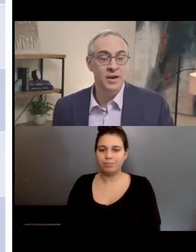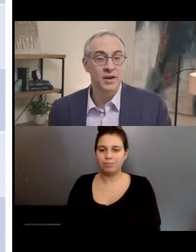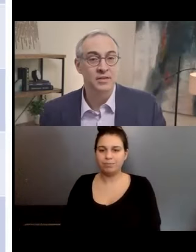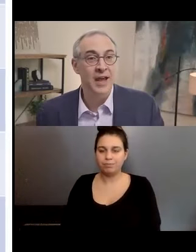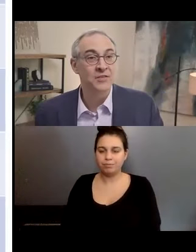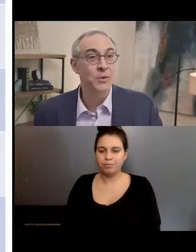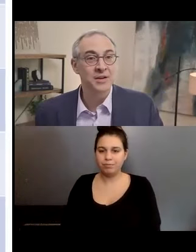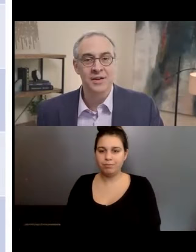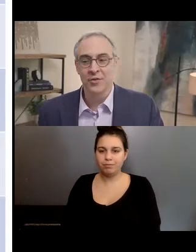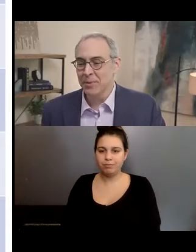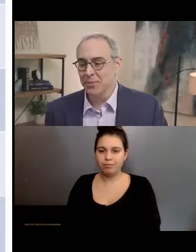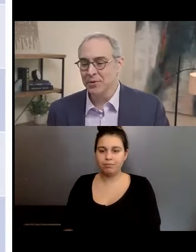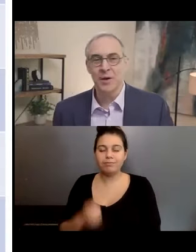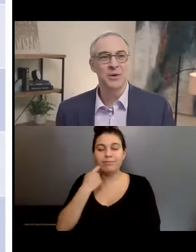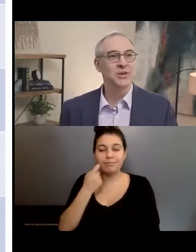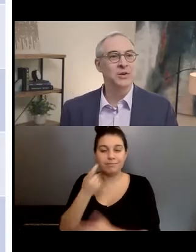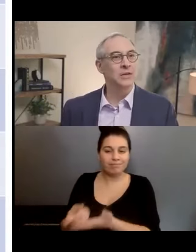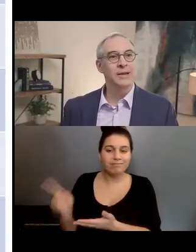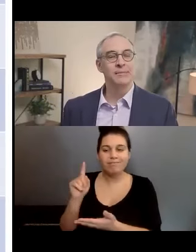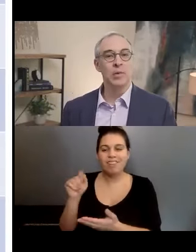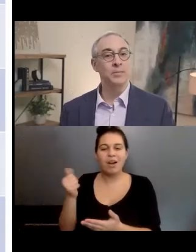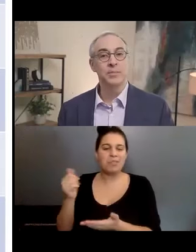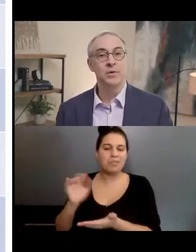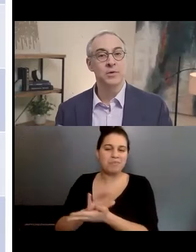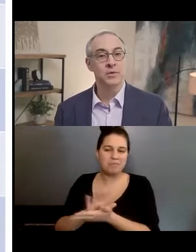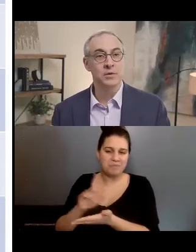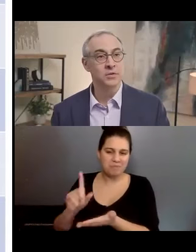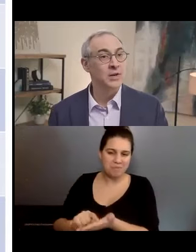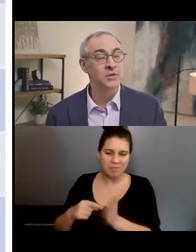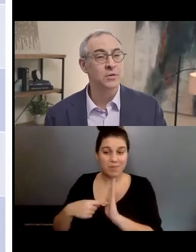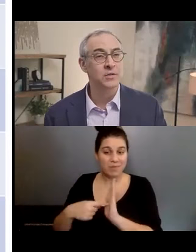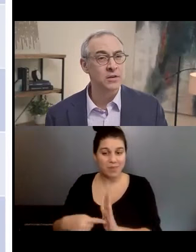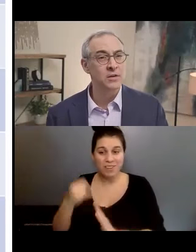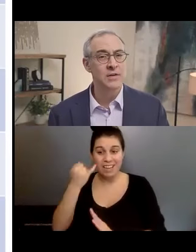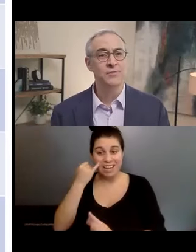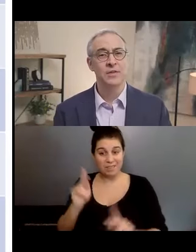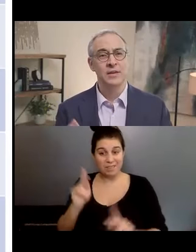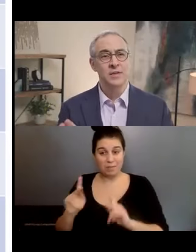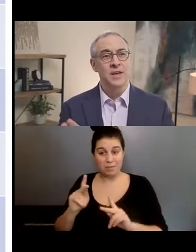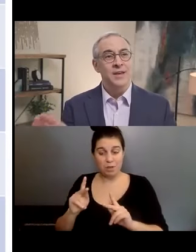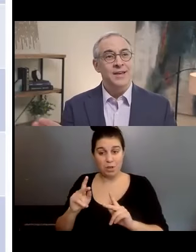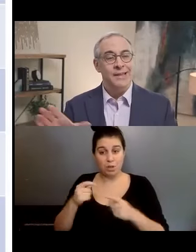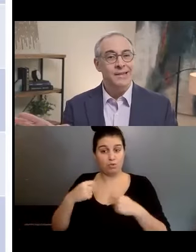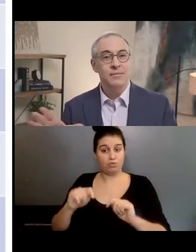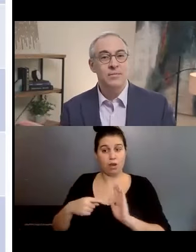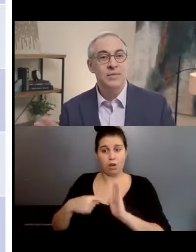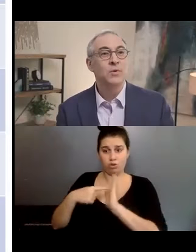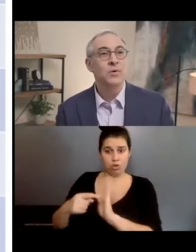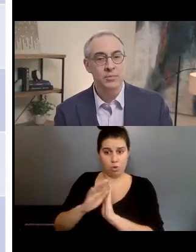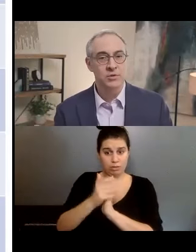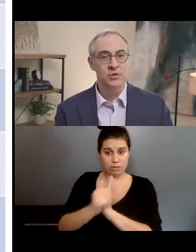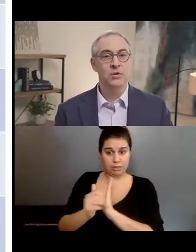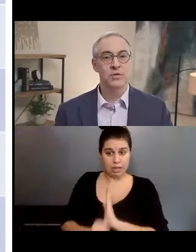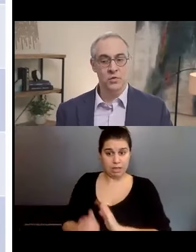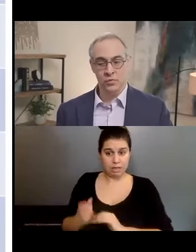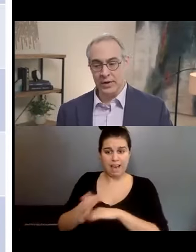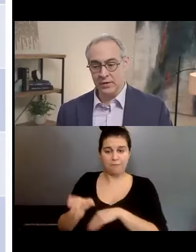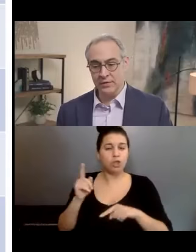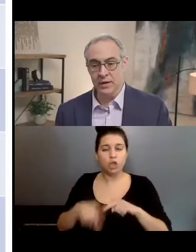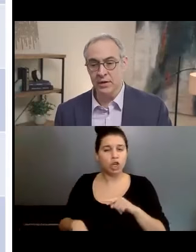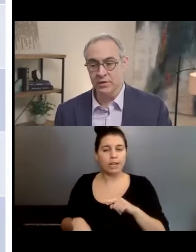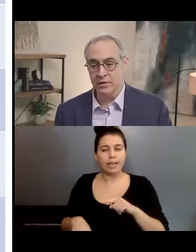just last week, another paper was published showing that when people tried to show skills after this, they weren't able to show the